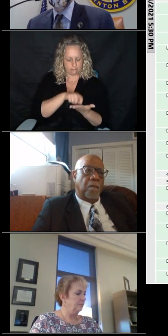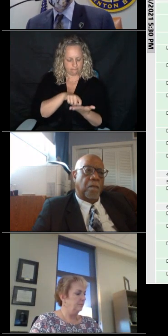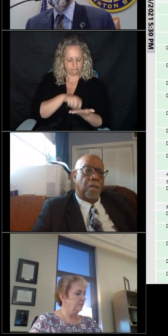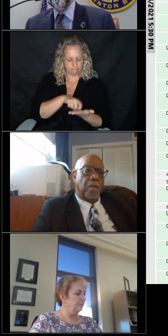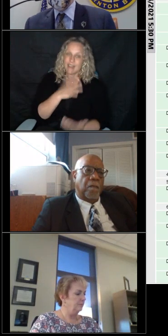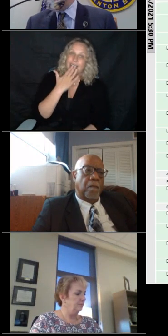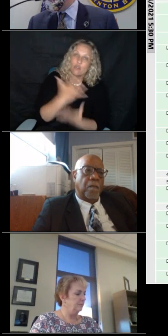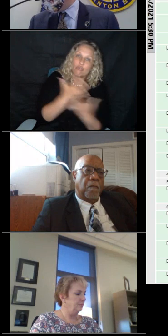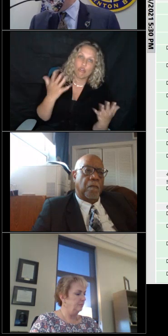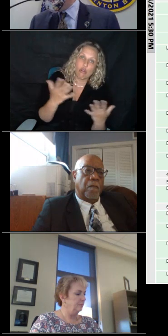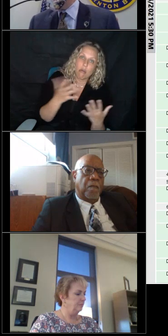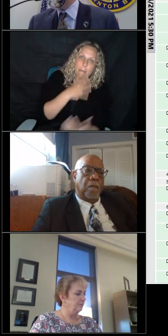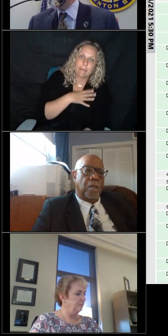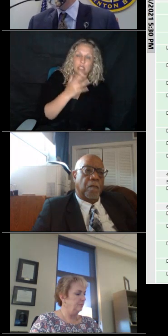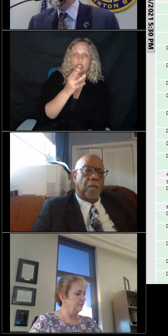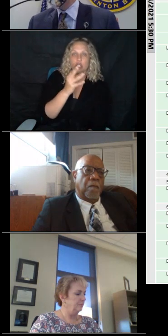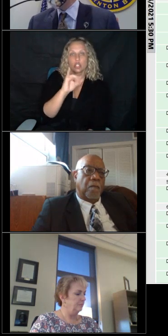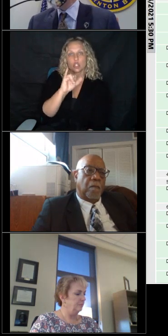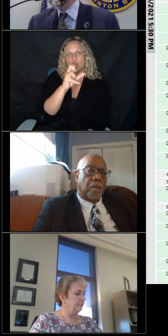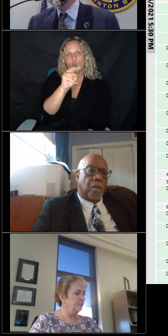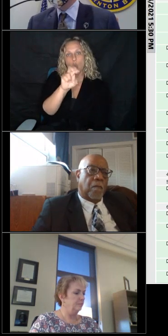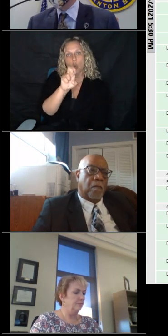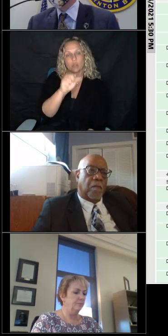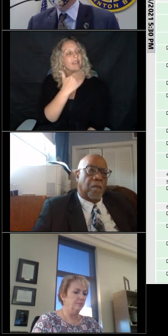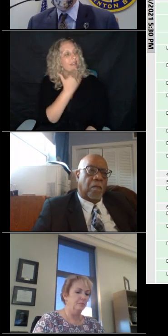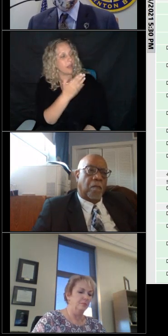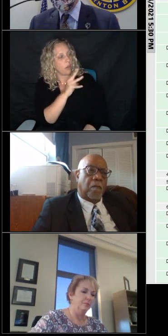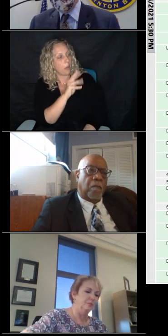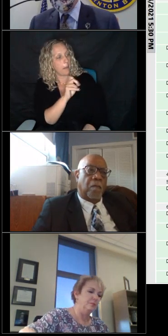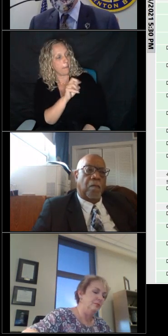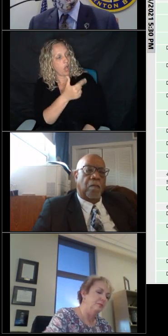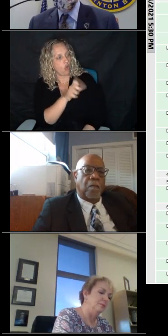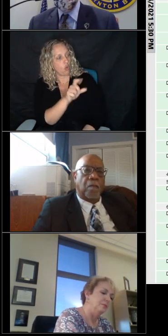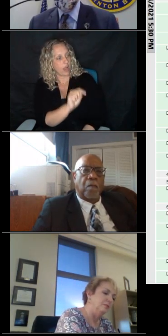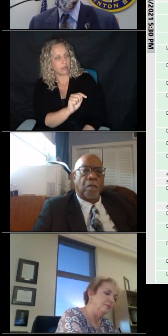Thank you so much, Ms. Jones. Thank you, Mayor Grant.